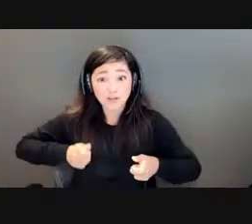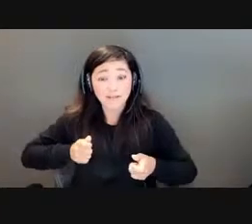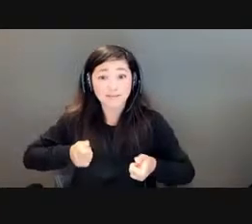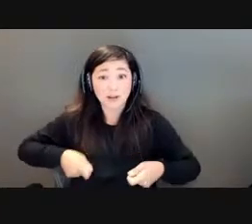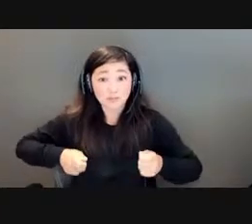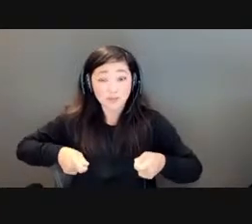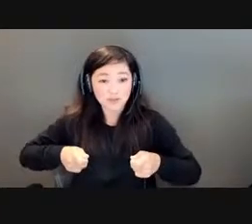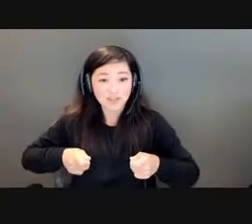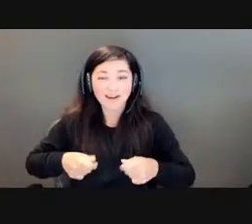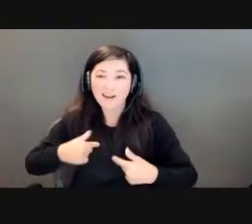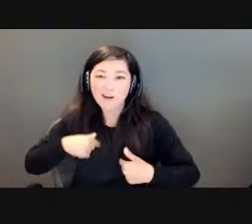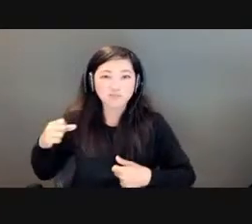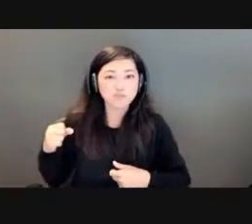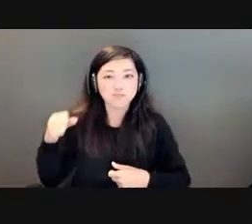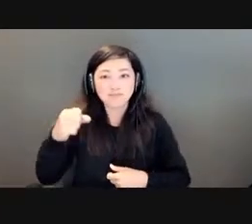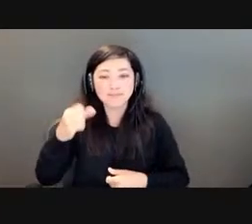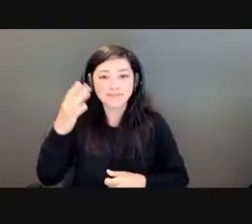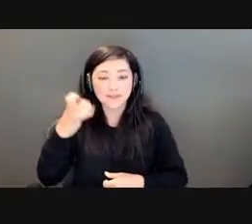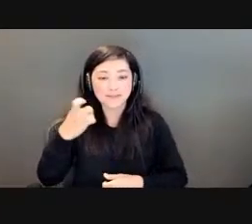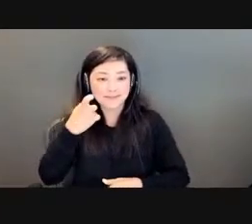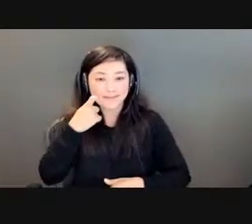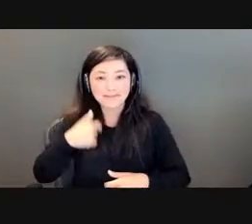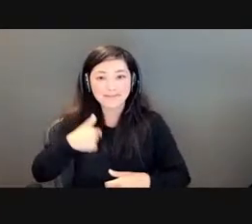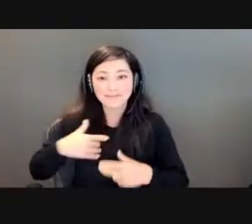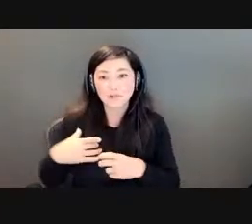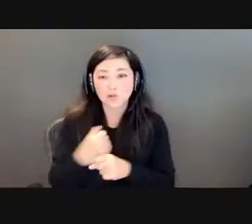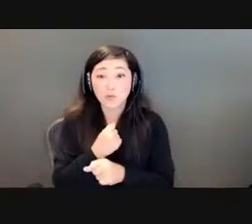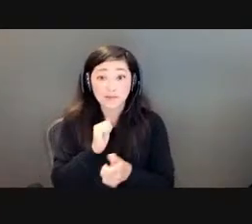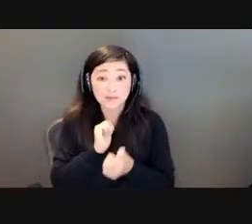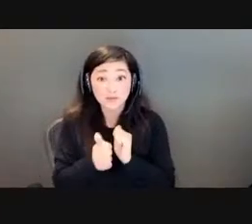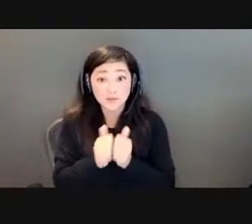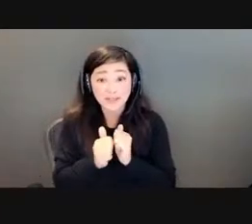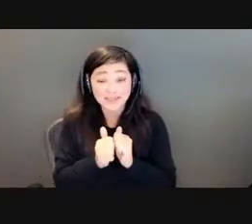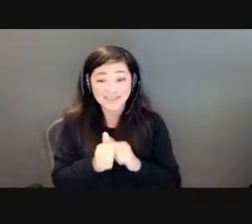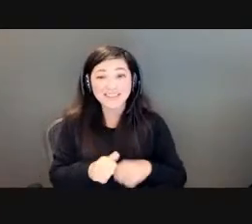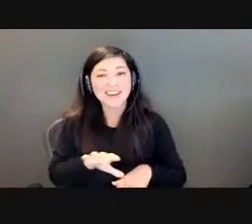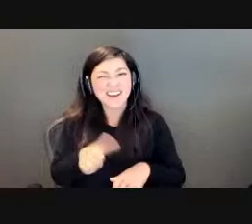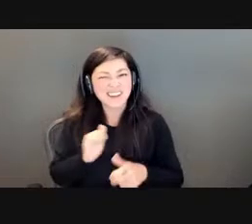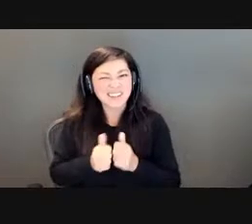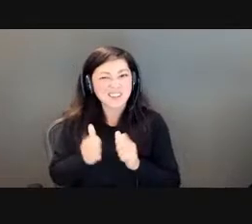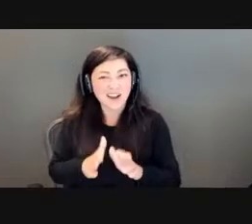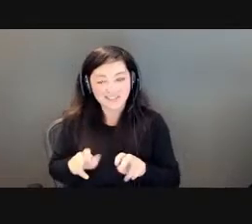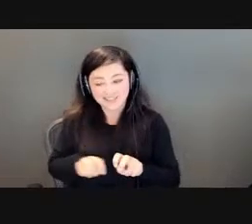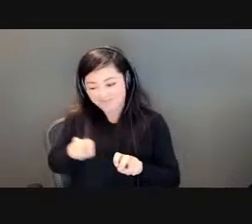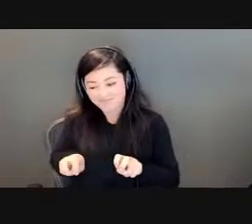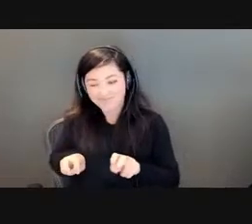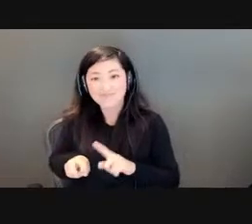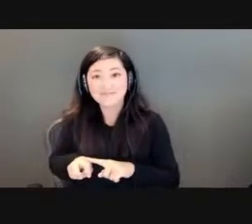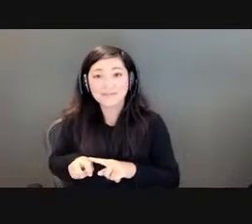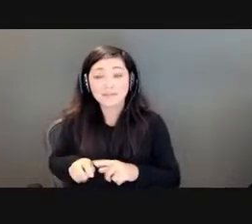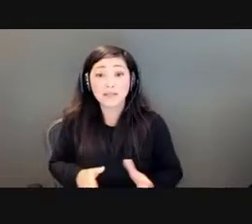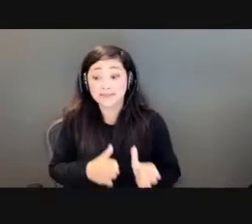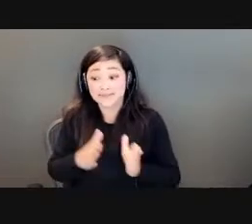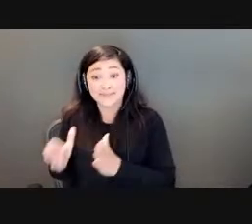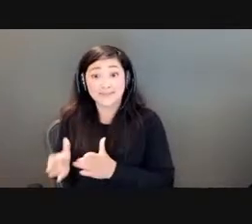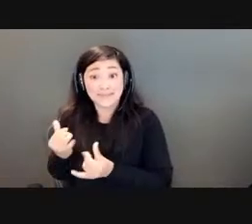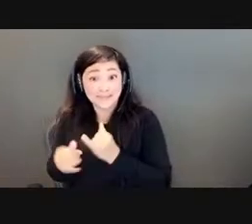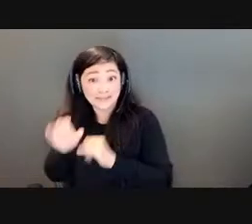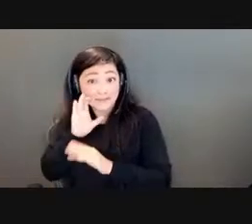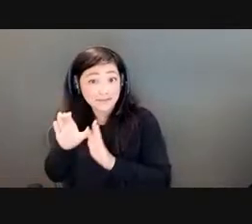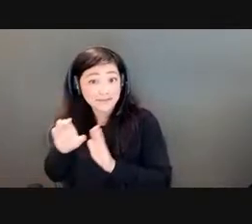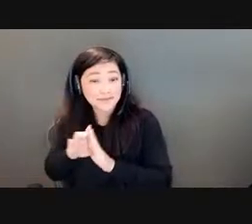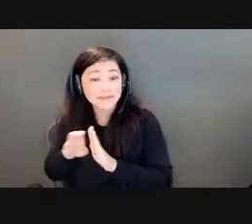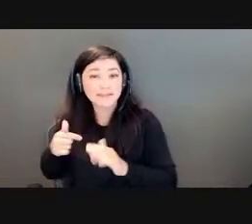fist because I've just won a race, and my competitor is also in the frame. And on the right, there's a picture of me playing